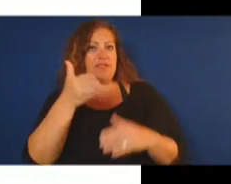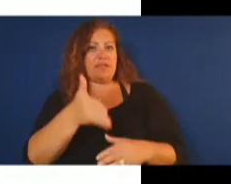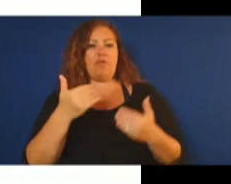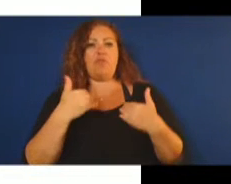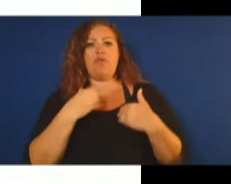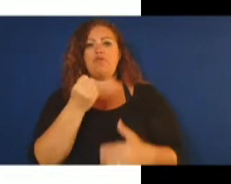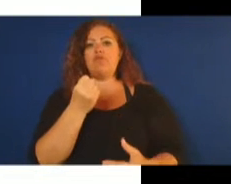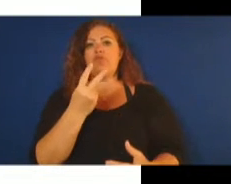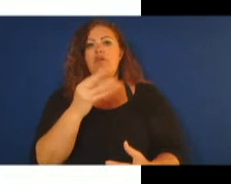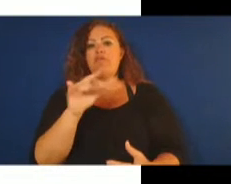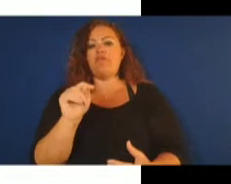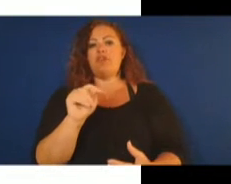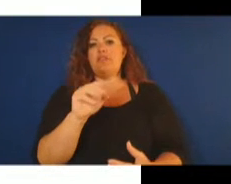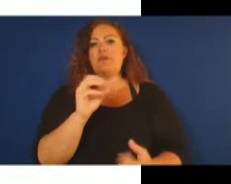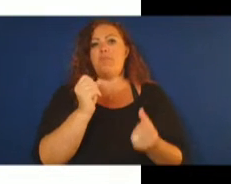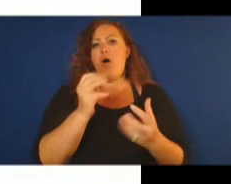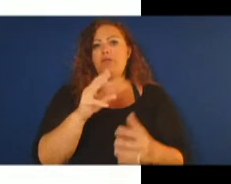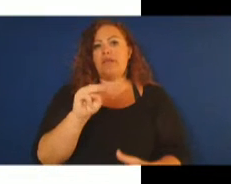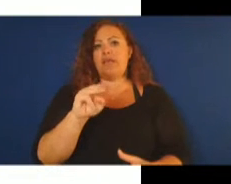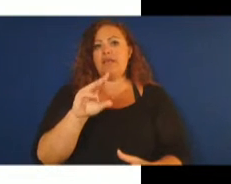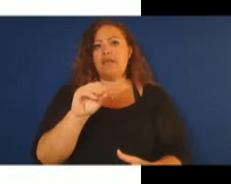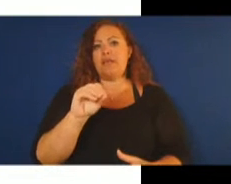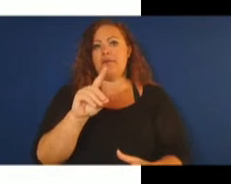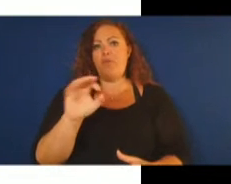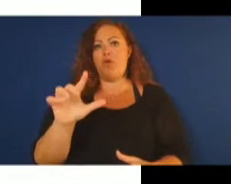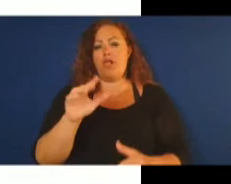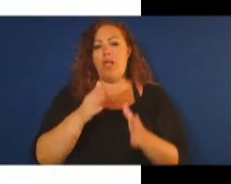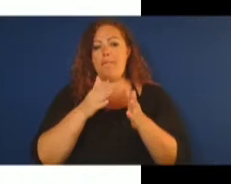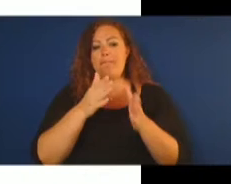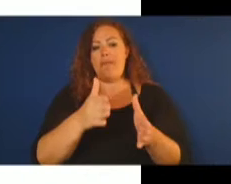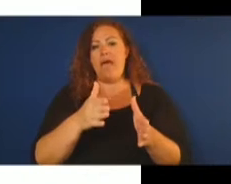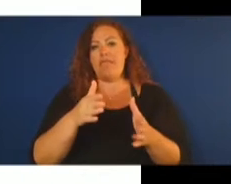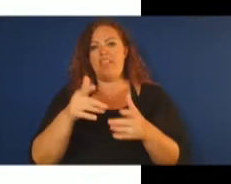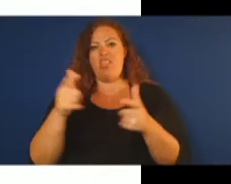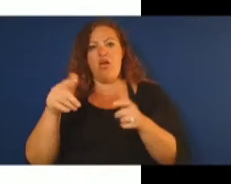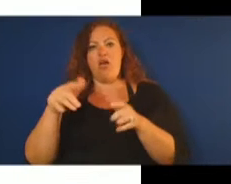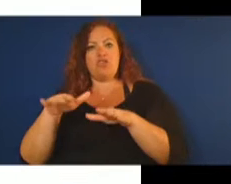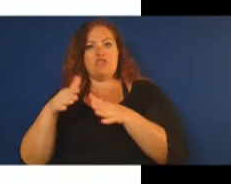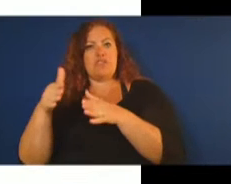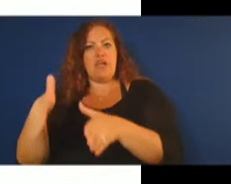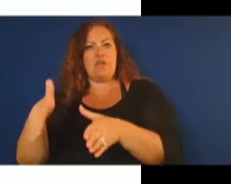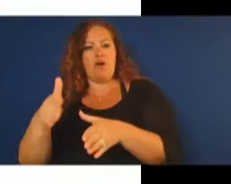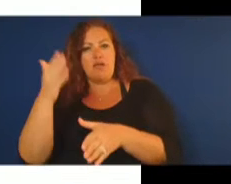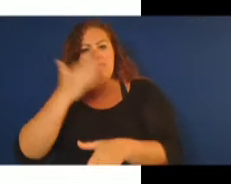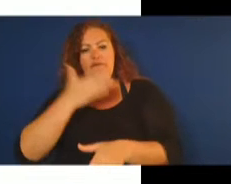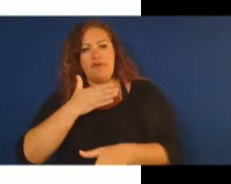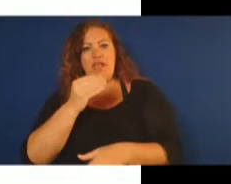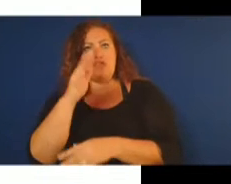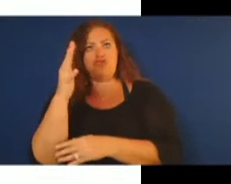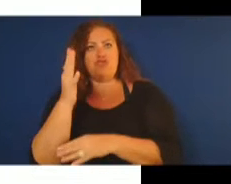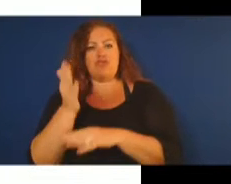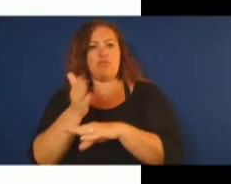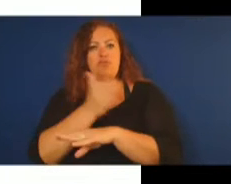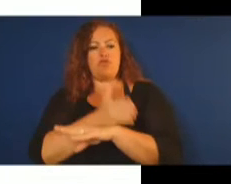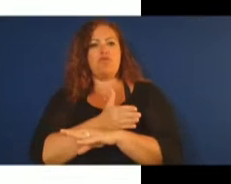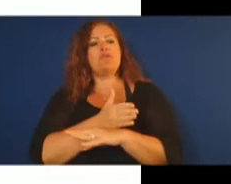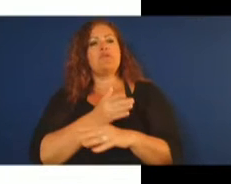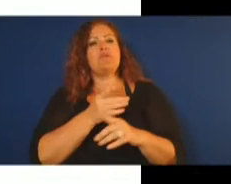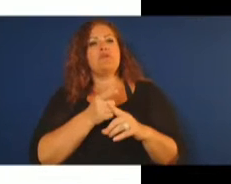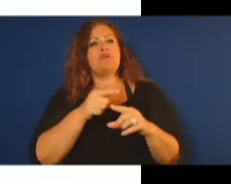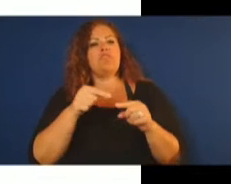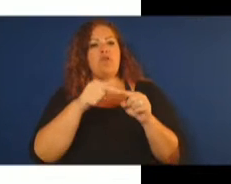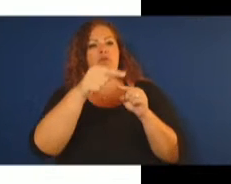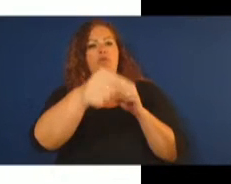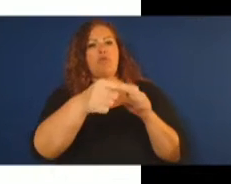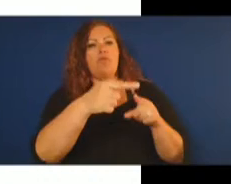multimodal path a large sidewalk across the front and improving the streetcape taking it all the way down to the corner across from the QT and it's also